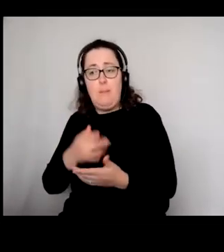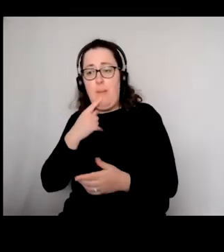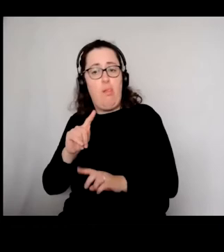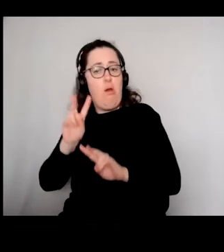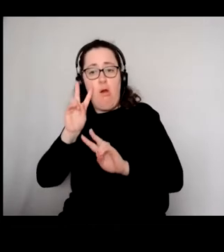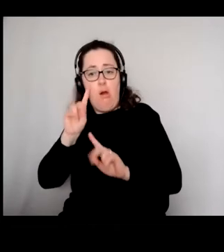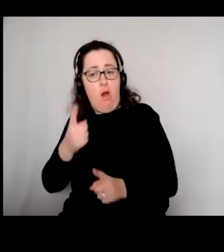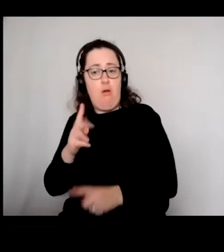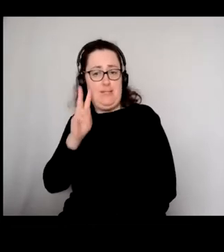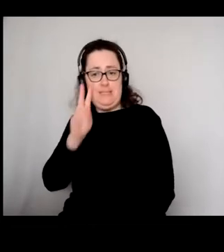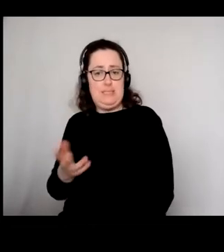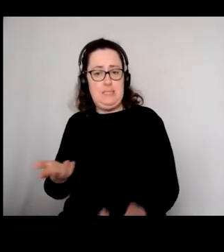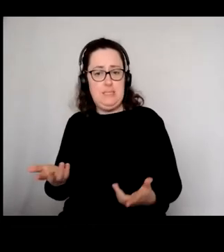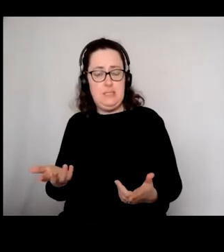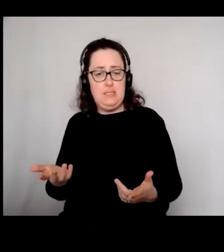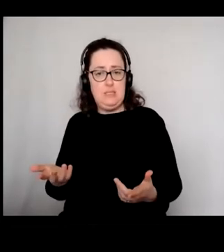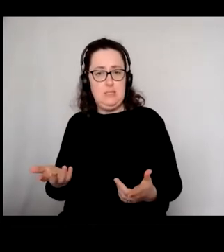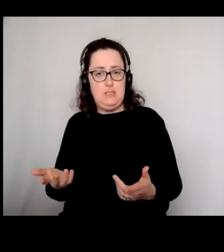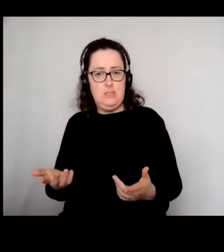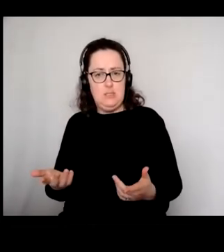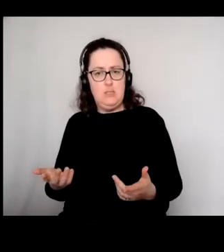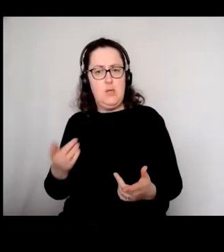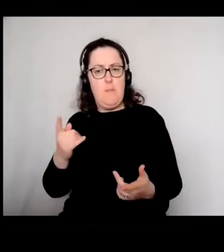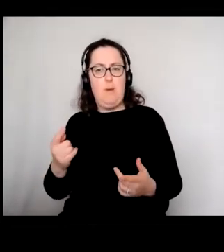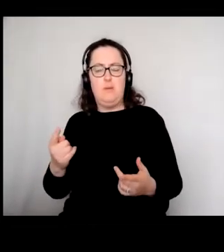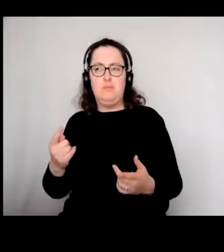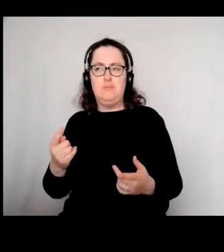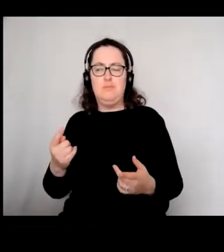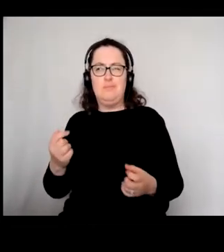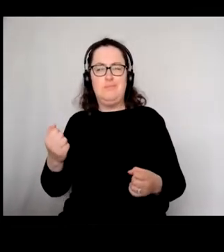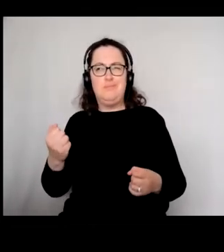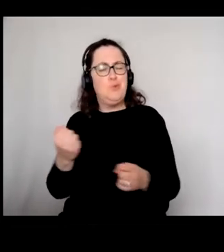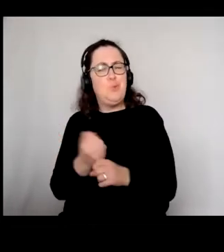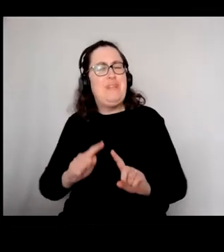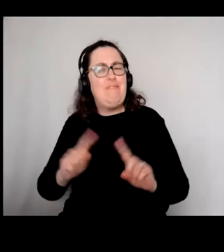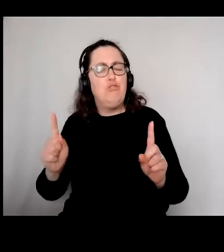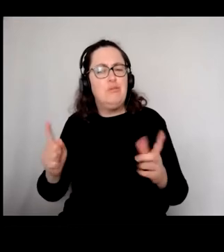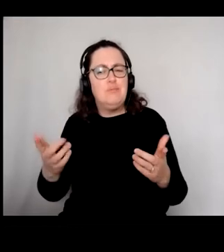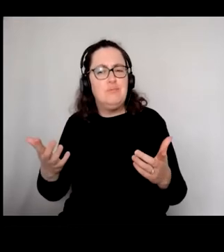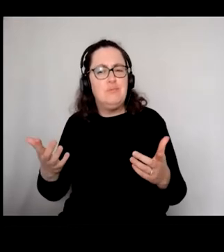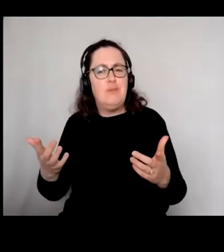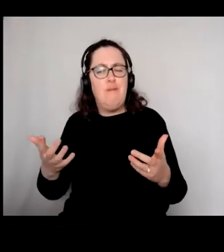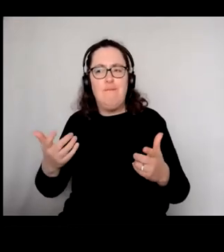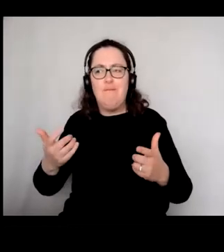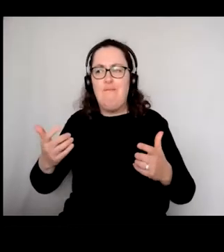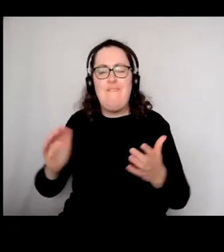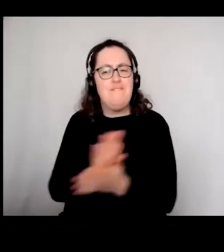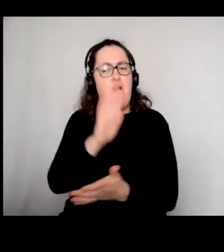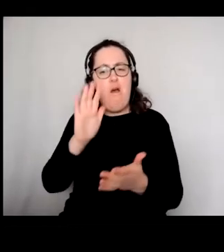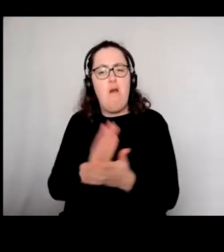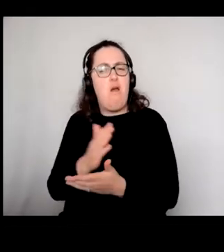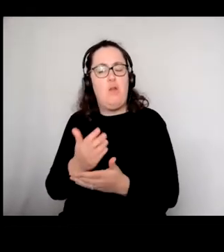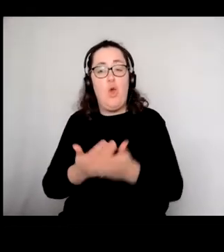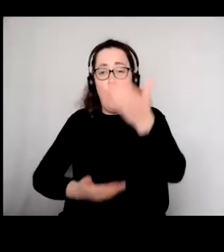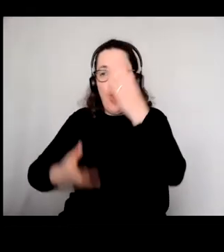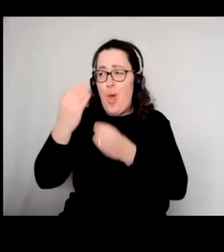see. But it's very much about, it's about doing something differently. It's about having fun. It's about enabling new